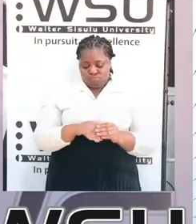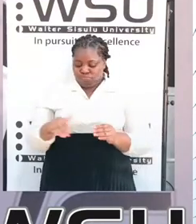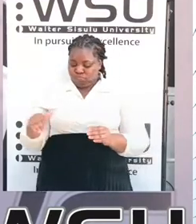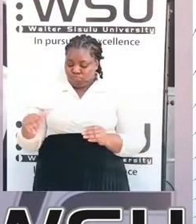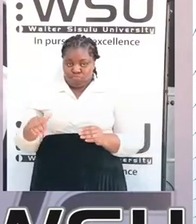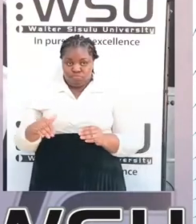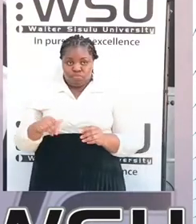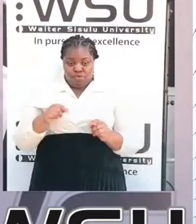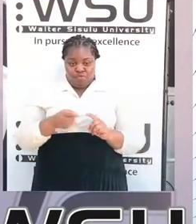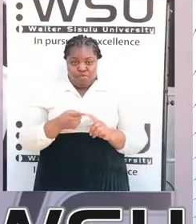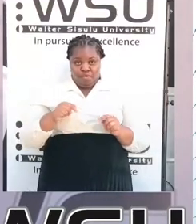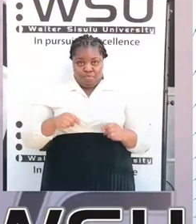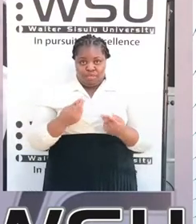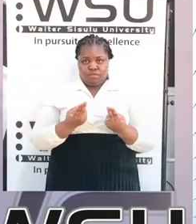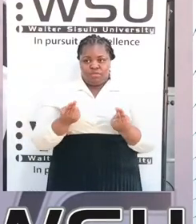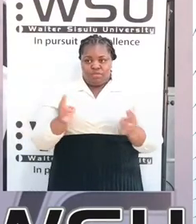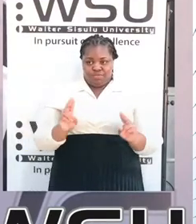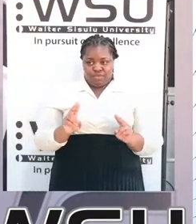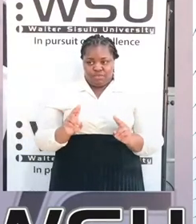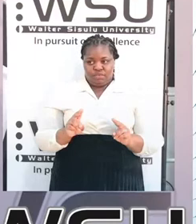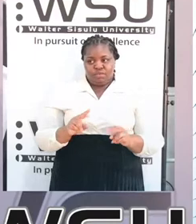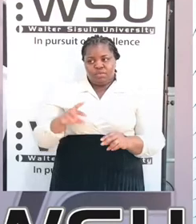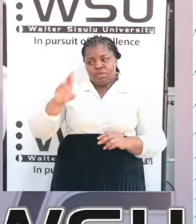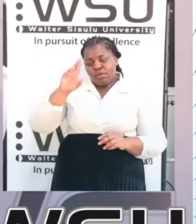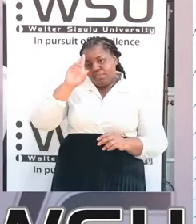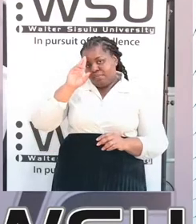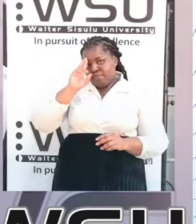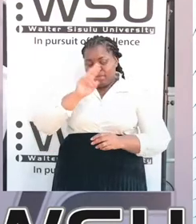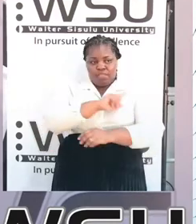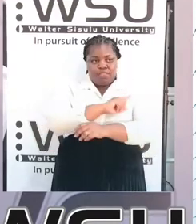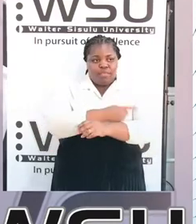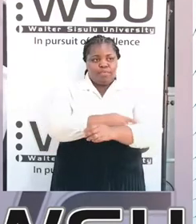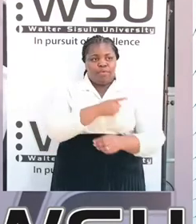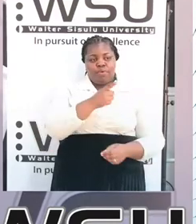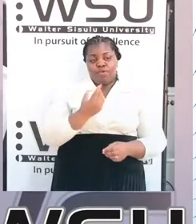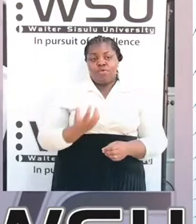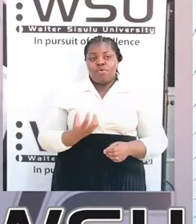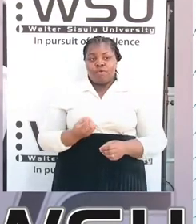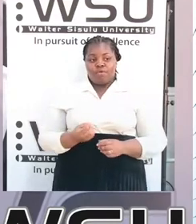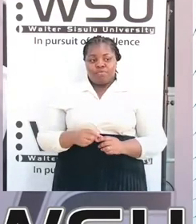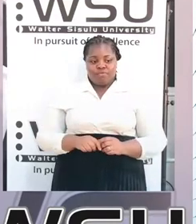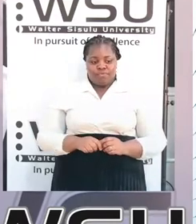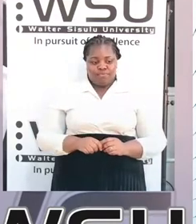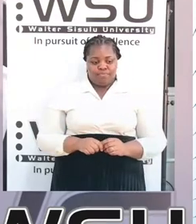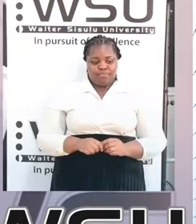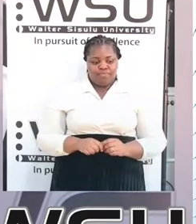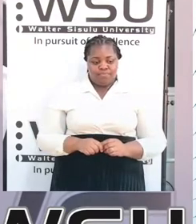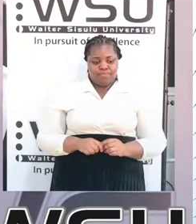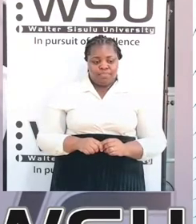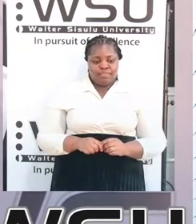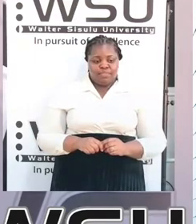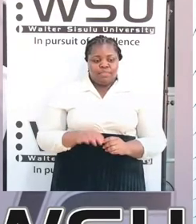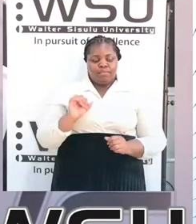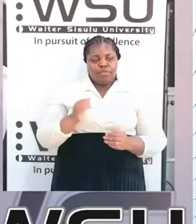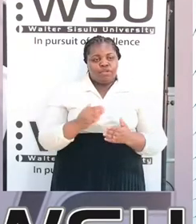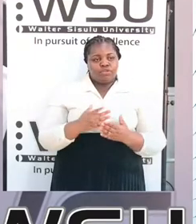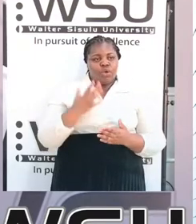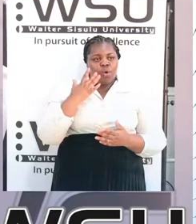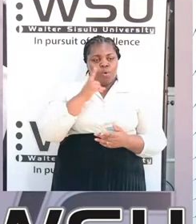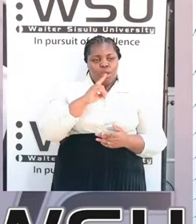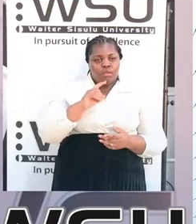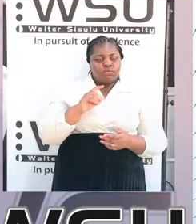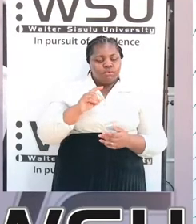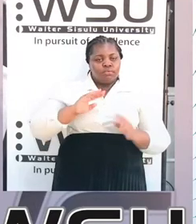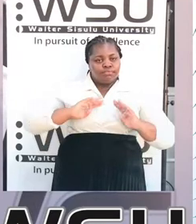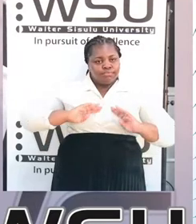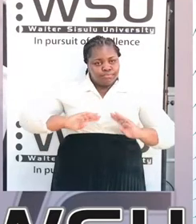beyond these university walls, remember the power of punctuation marks. Embrace the commas that allow you